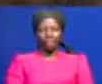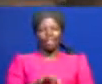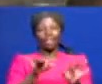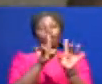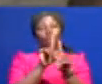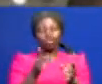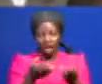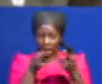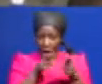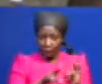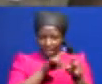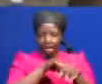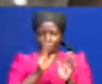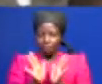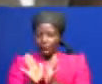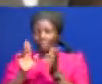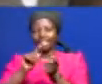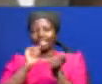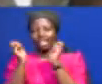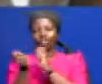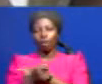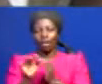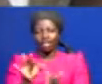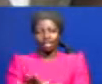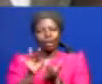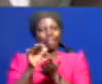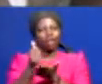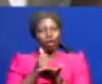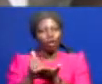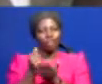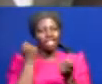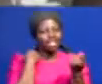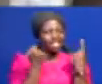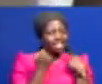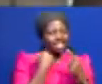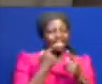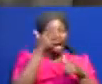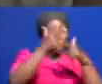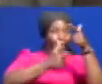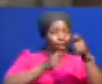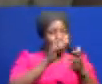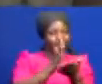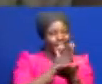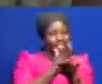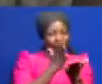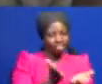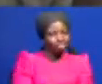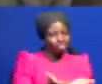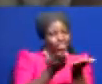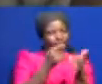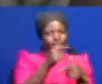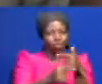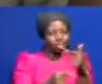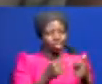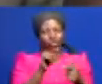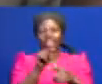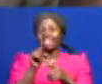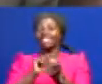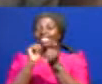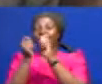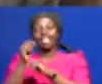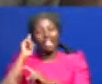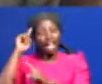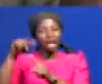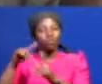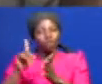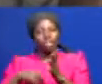reforms, especially in the coffee, tea, and dairy subsectors, are on top gear. The structural reforms aim at restoring